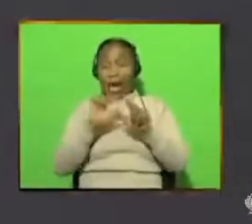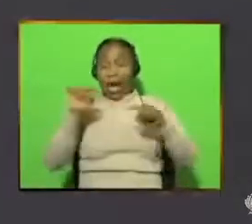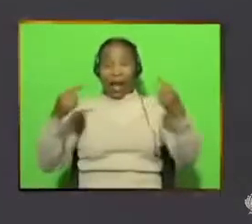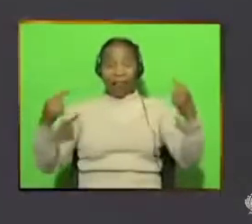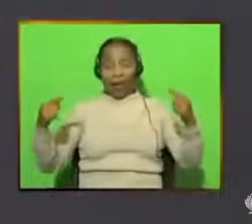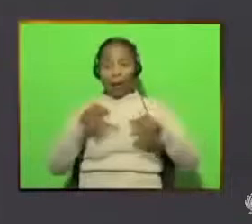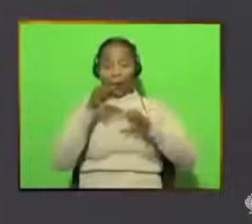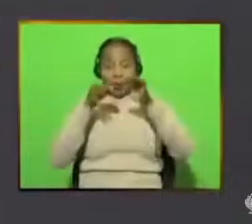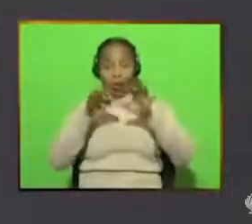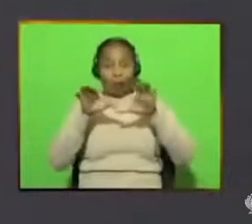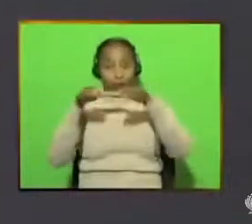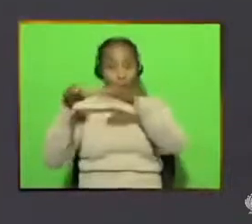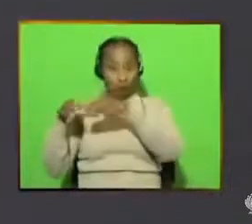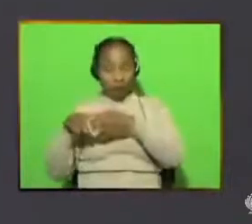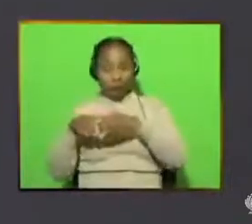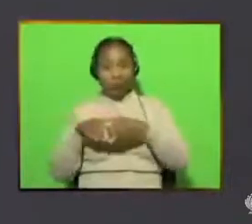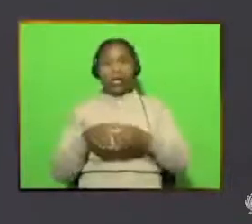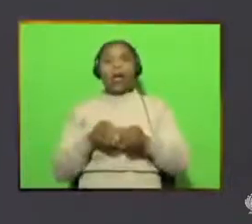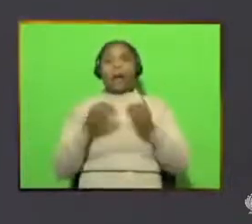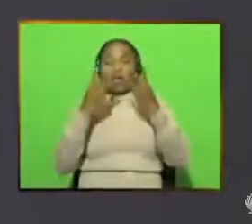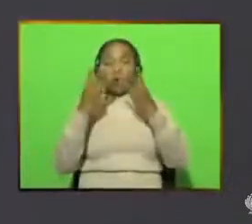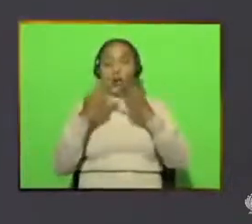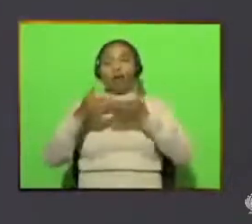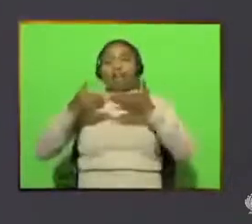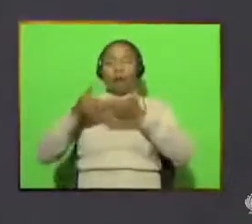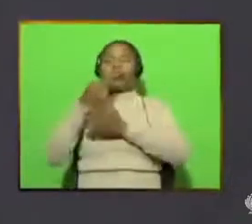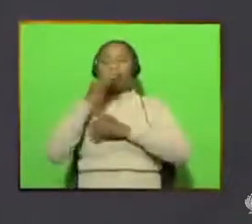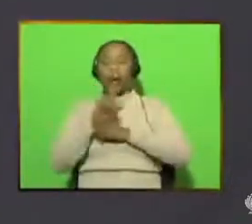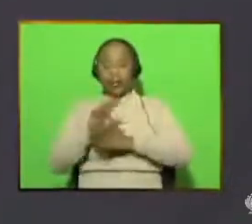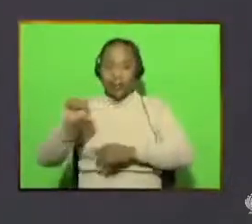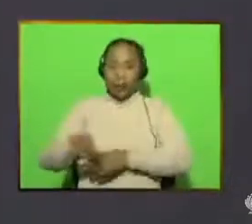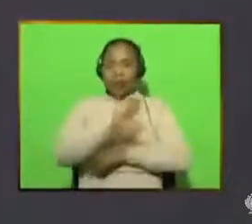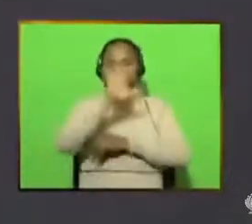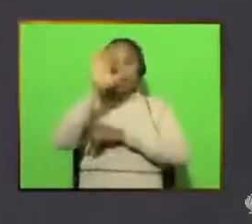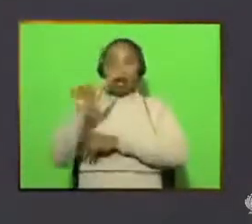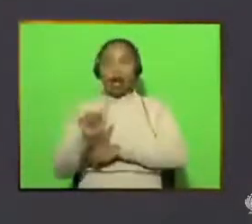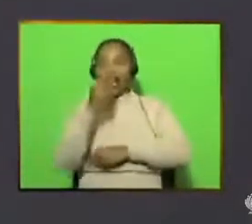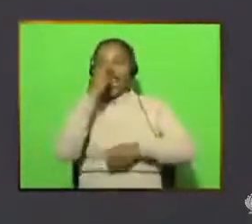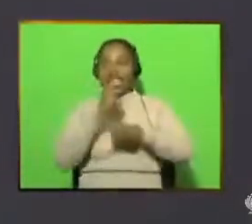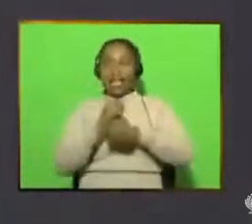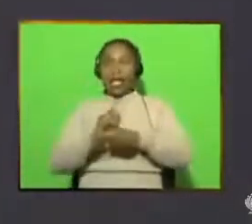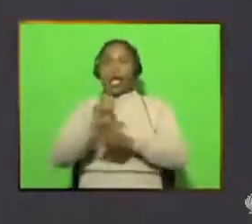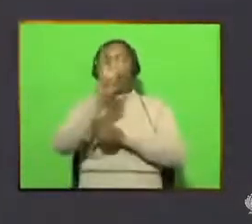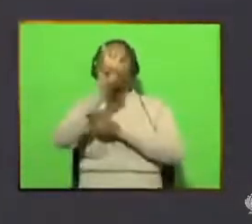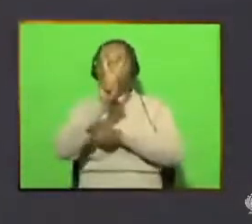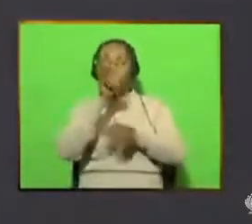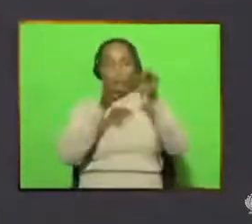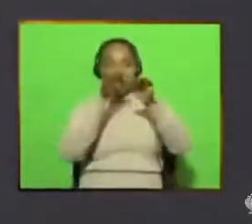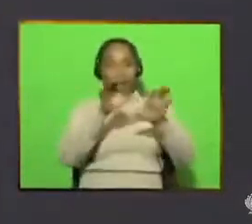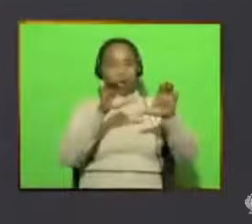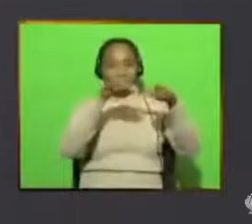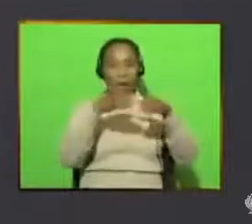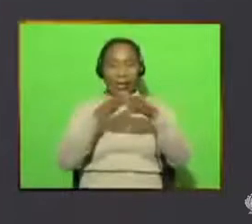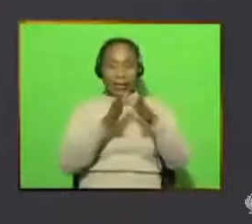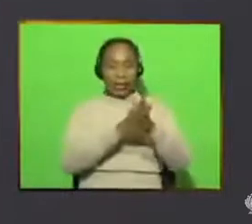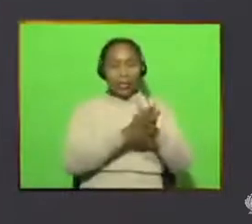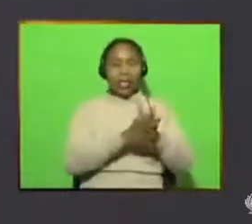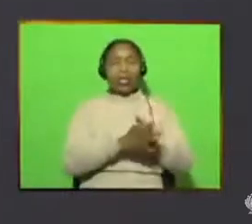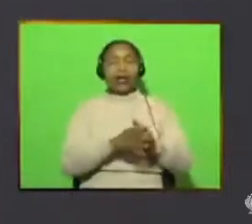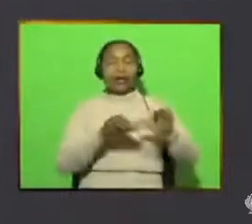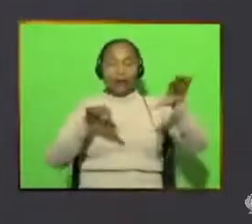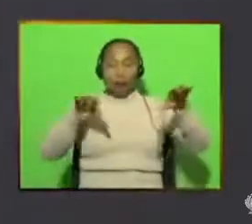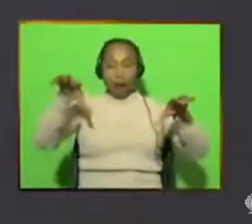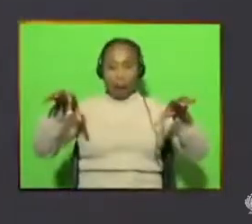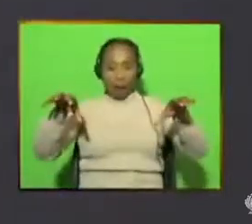in the past have said South Africa needs a two-party state like America, they